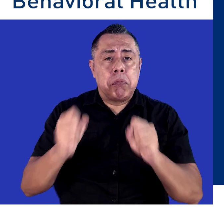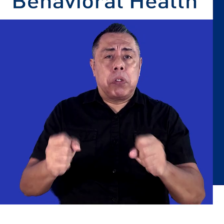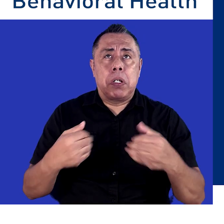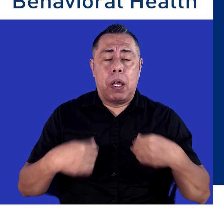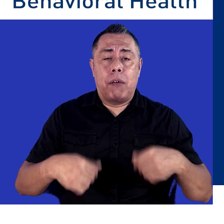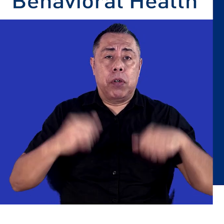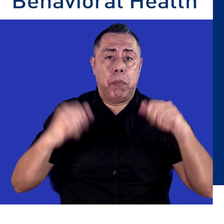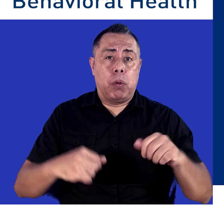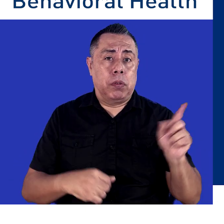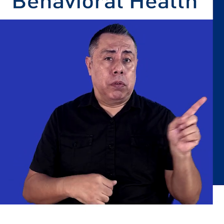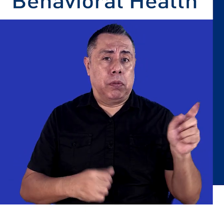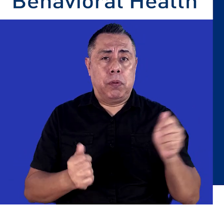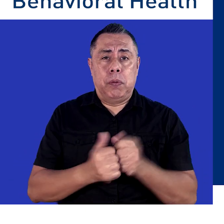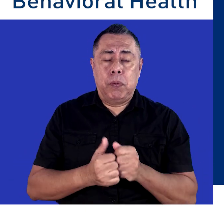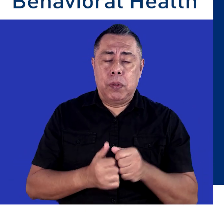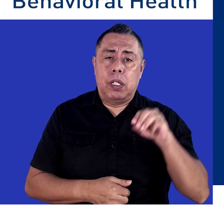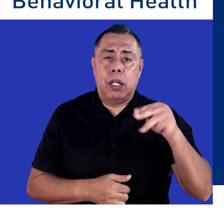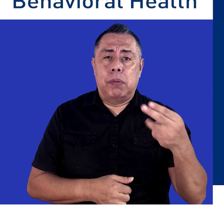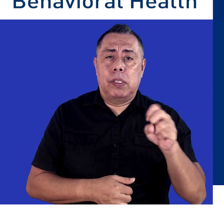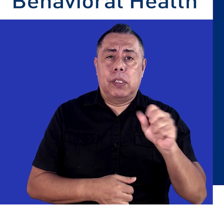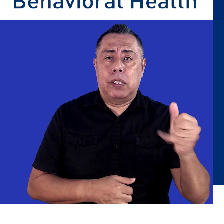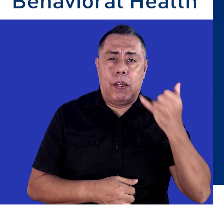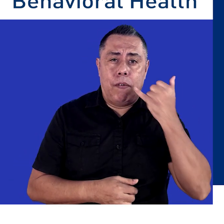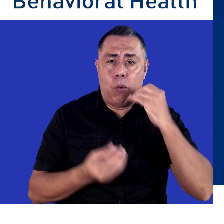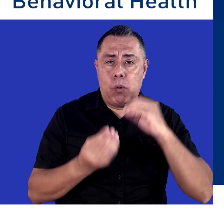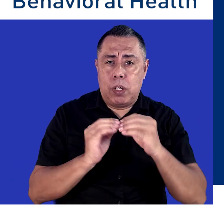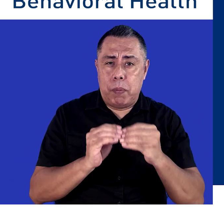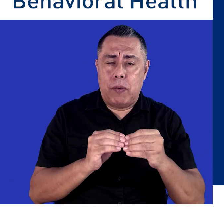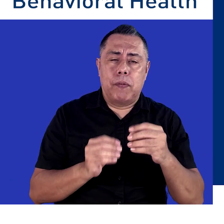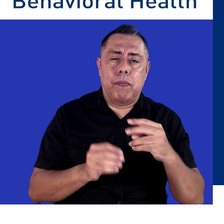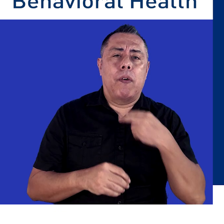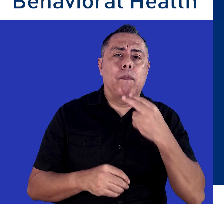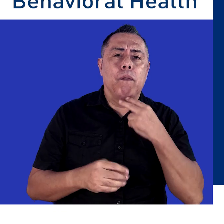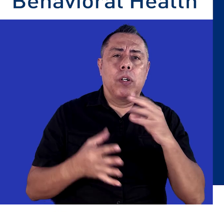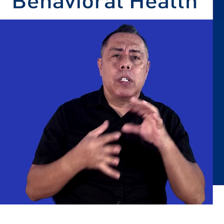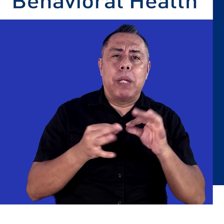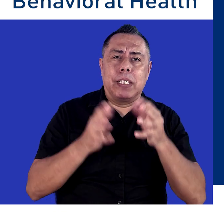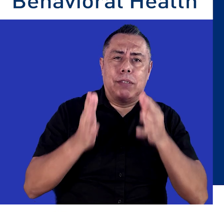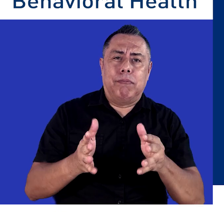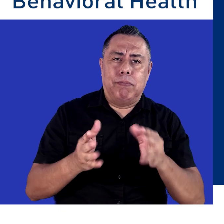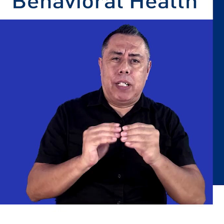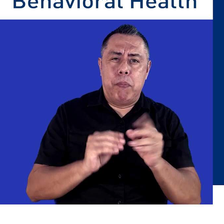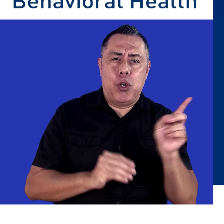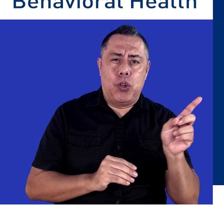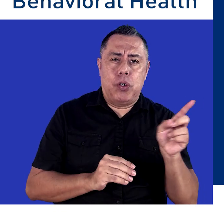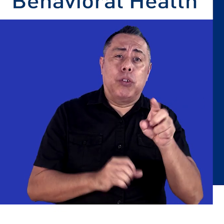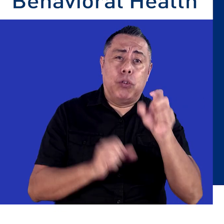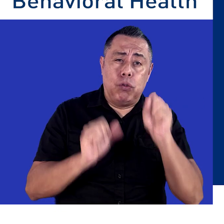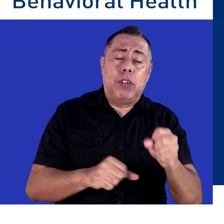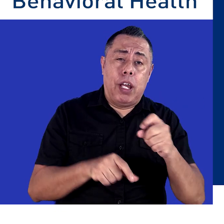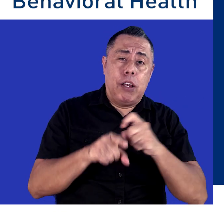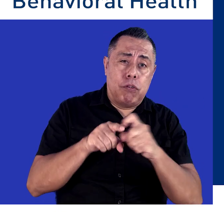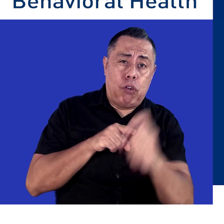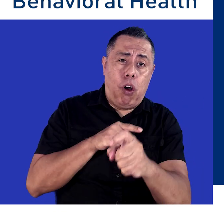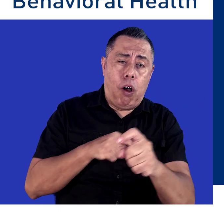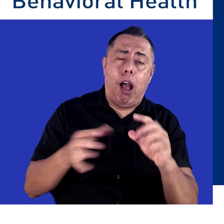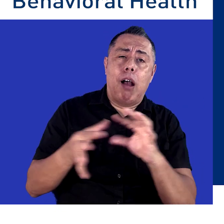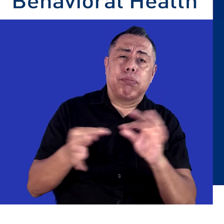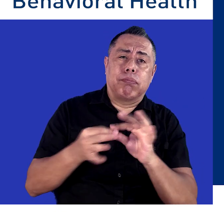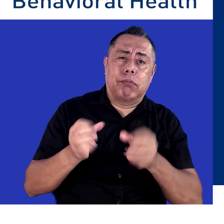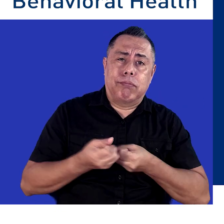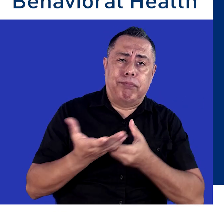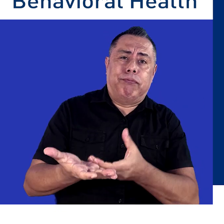this post also includes an MHSA feedback telephone voicemail number that allows you to leave